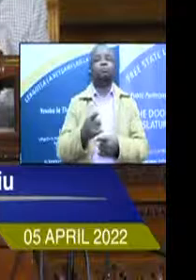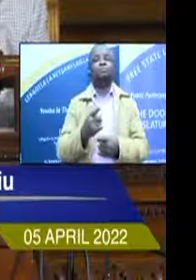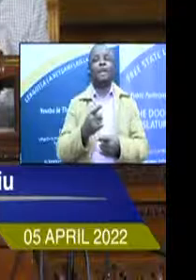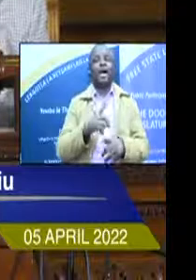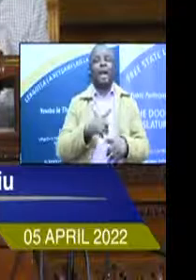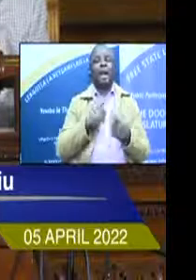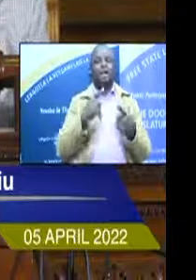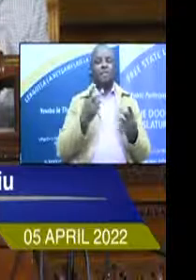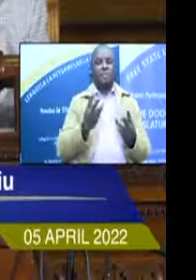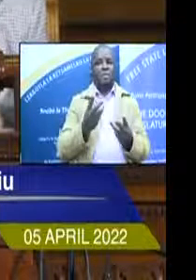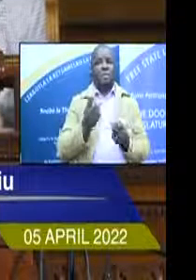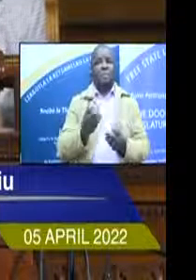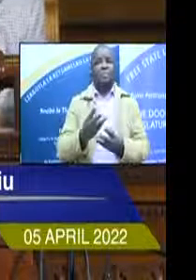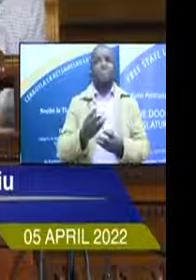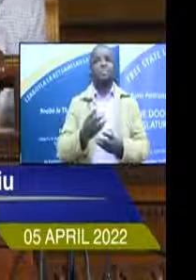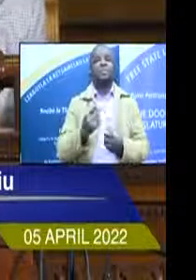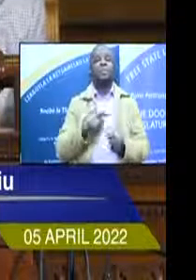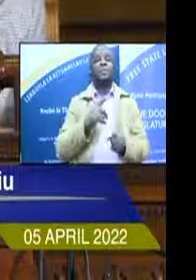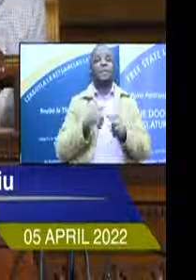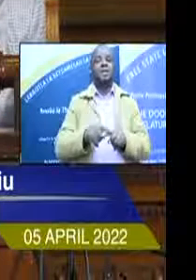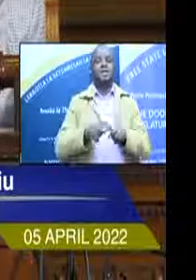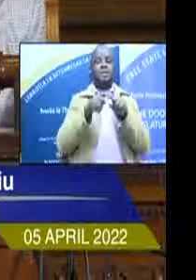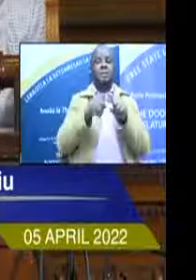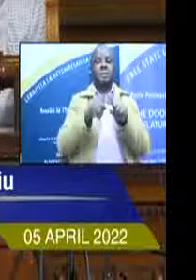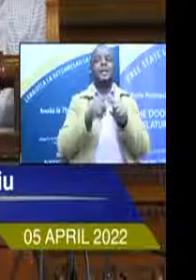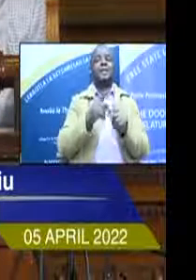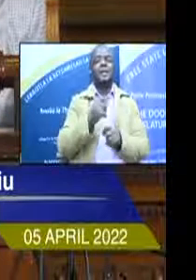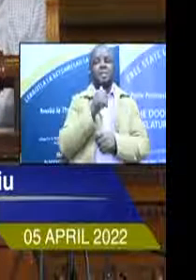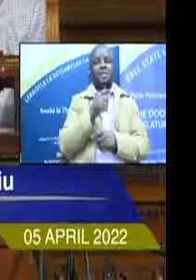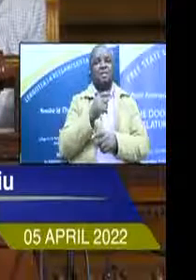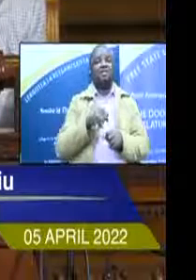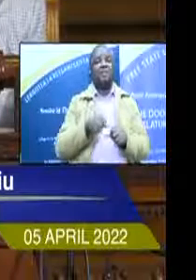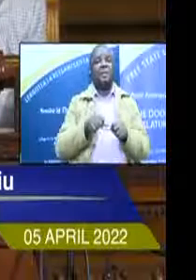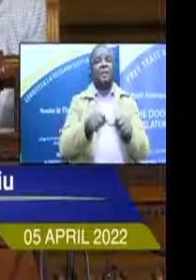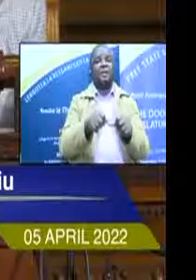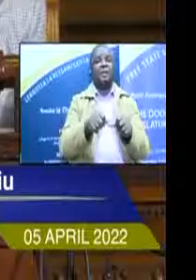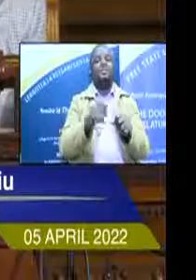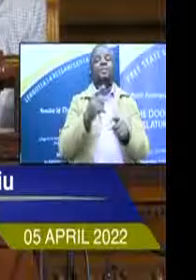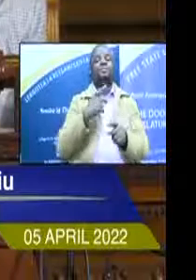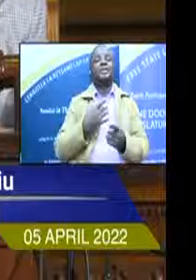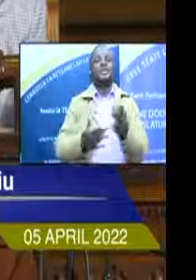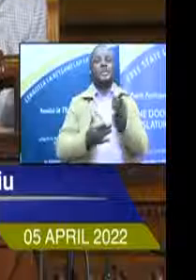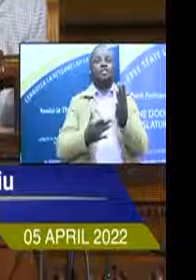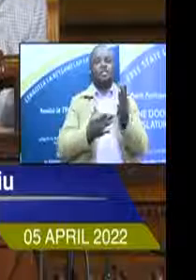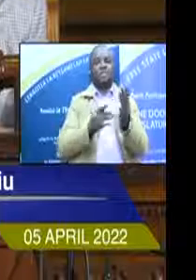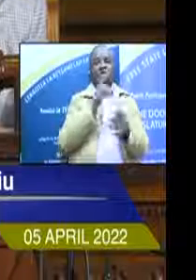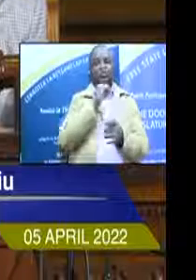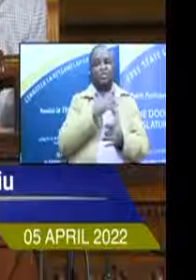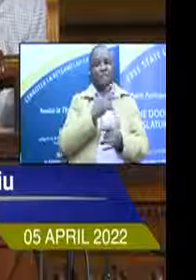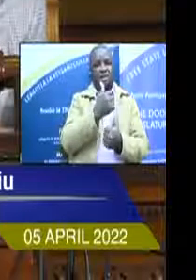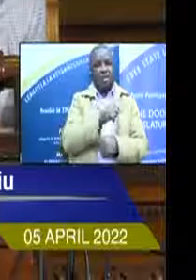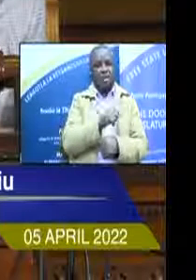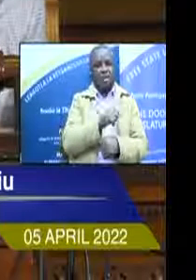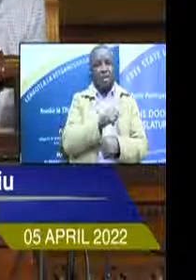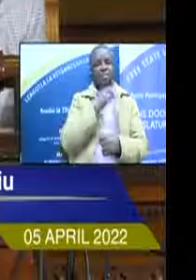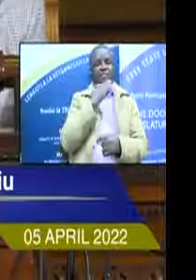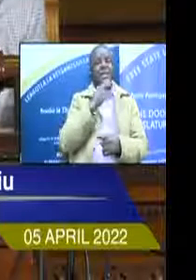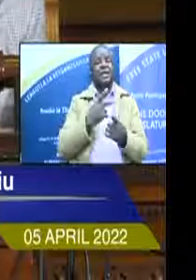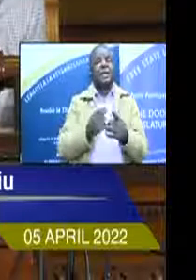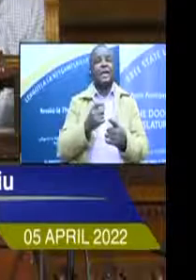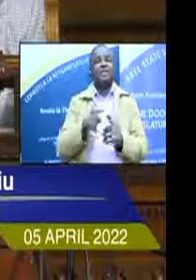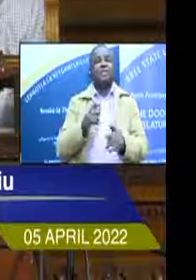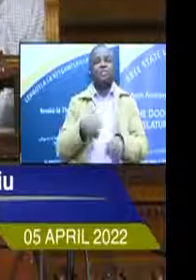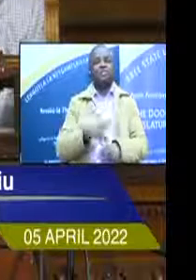of the life-sustaining medicine, consumables, and medical equipment that are utilized in our facilities are not locally